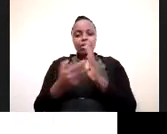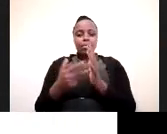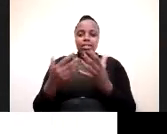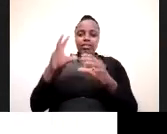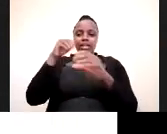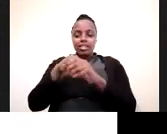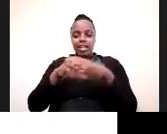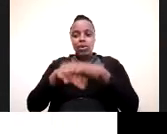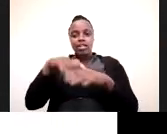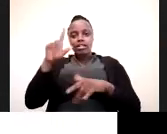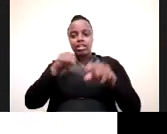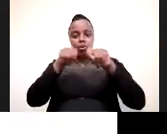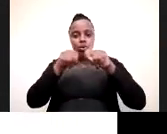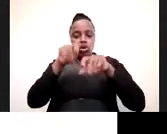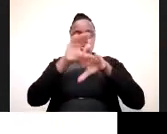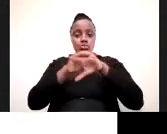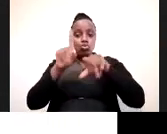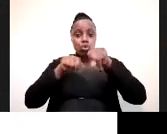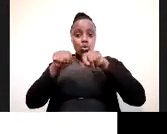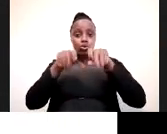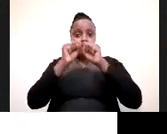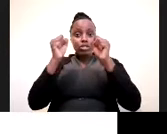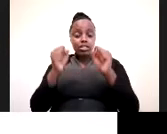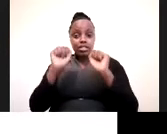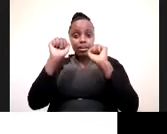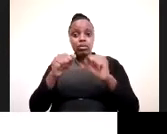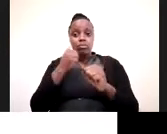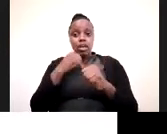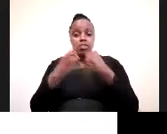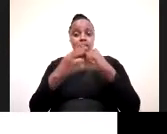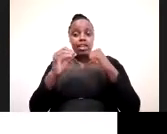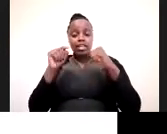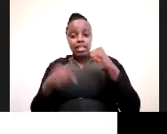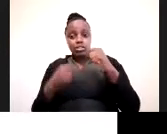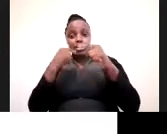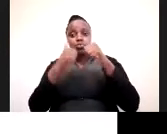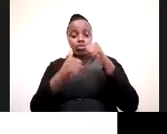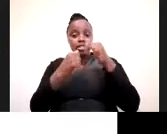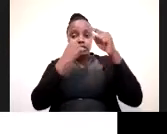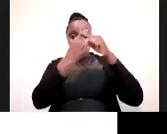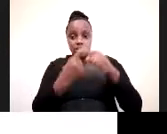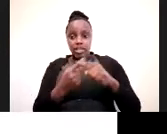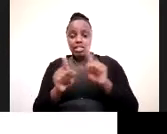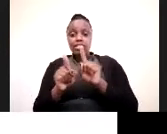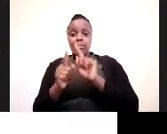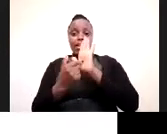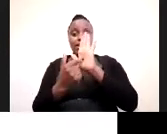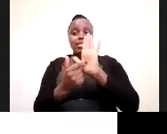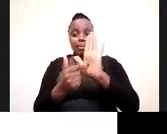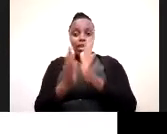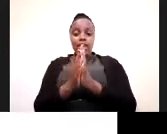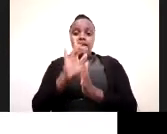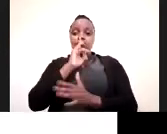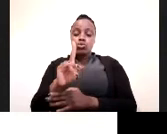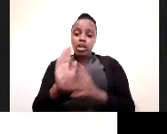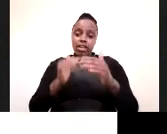system, good control system you can put in place, 80,000 is totally an example, probably, I'm sure, an extreme example,